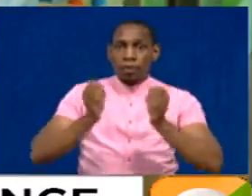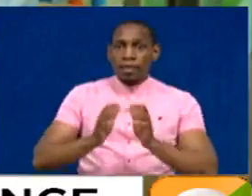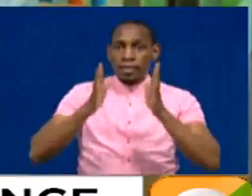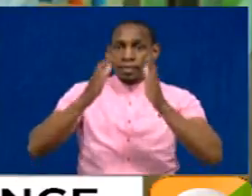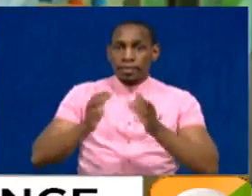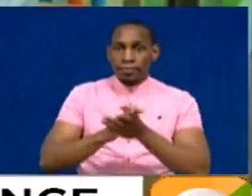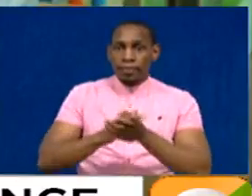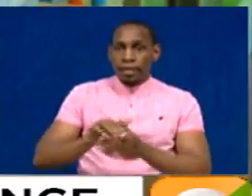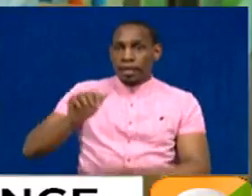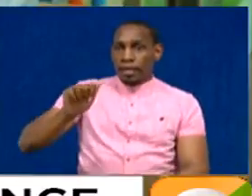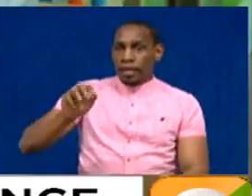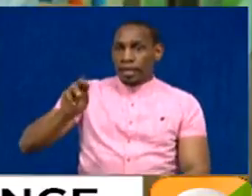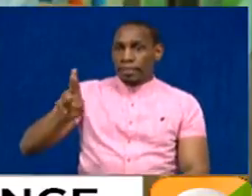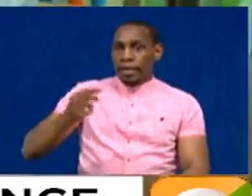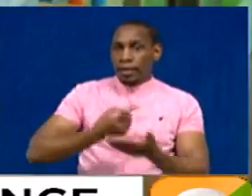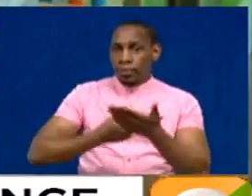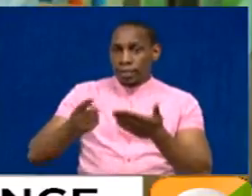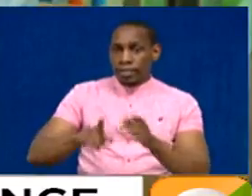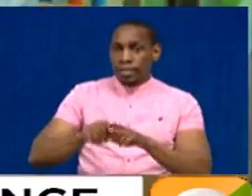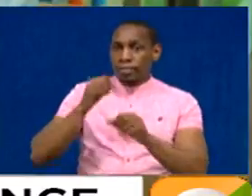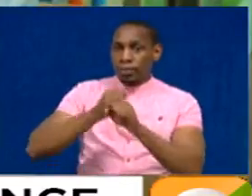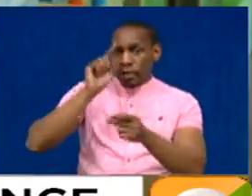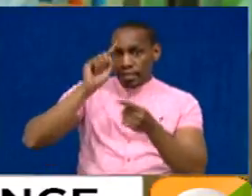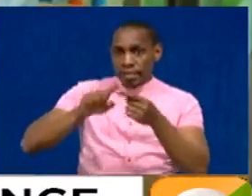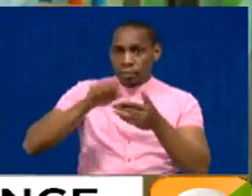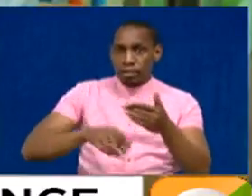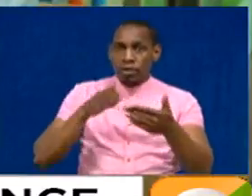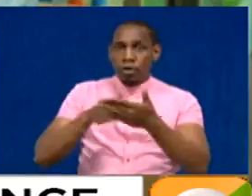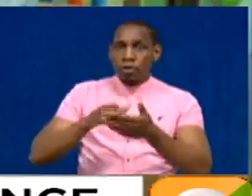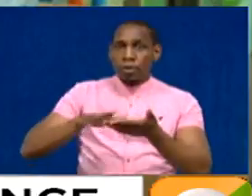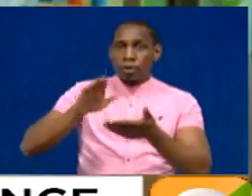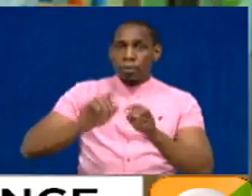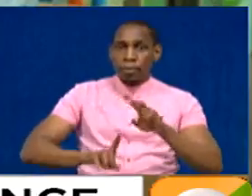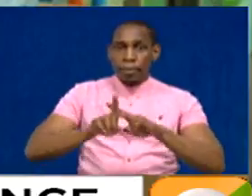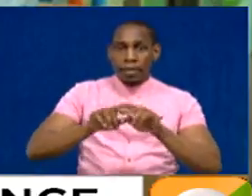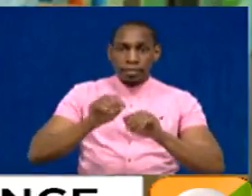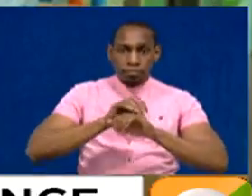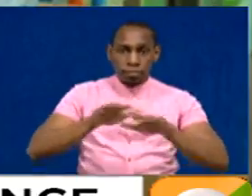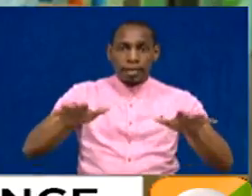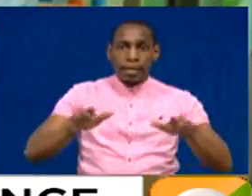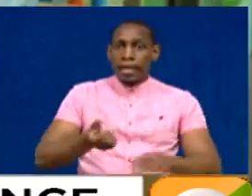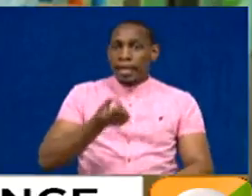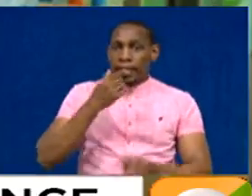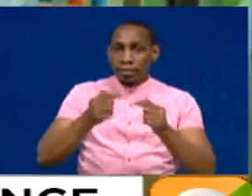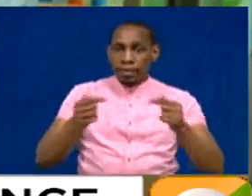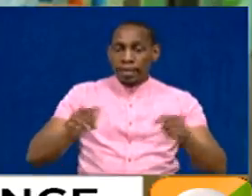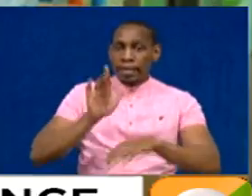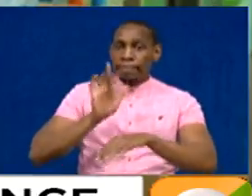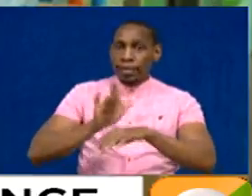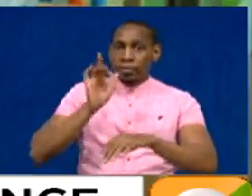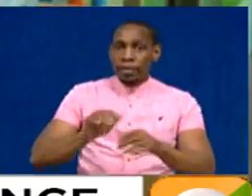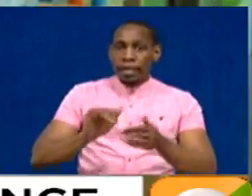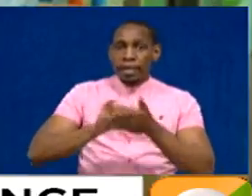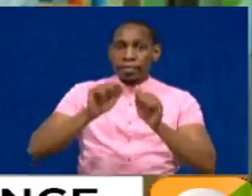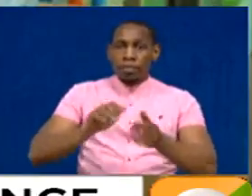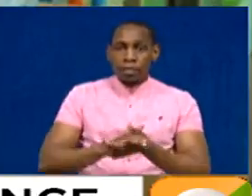commemorates Antimicrobial Resistance Week. Efforts that are geared at preventing further emergence and spread of drug-resistant infections